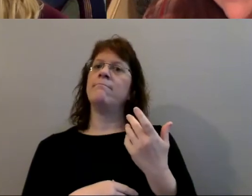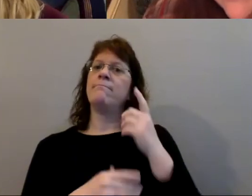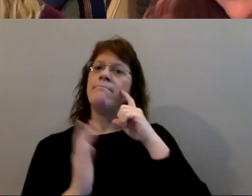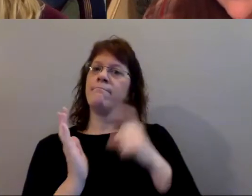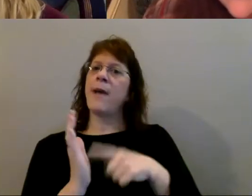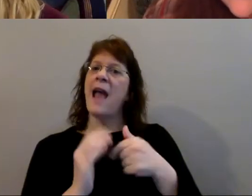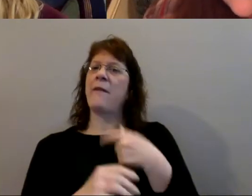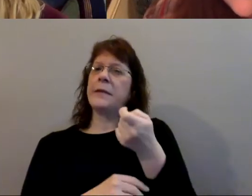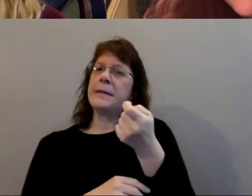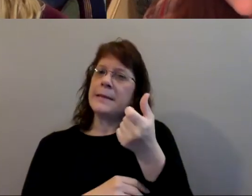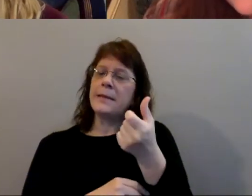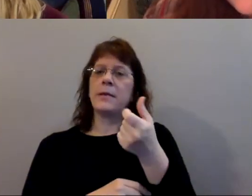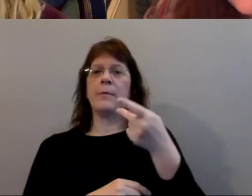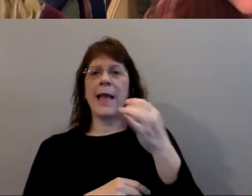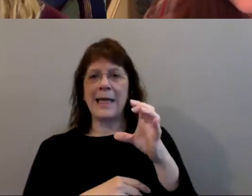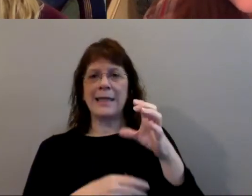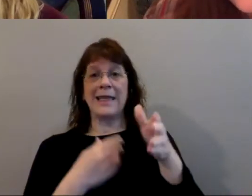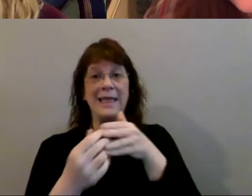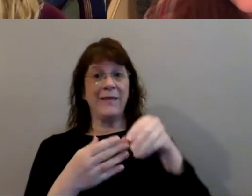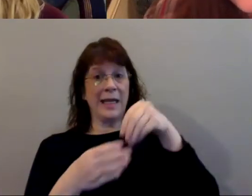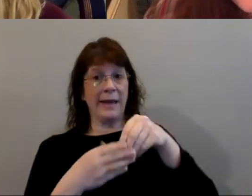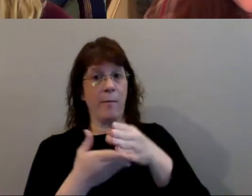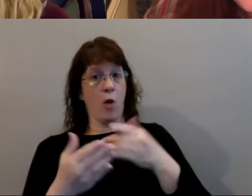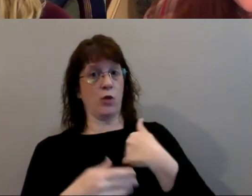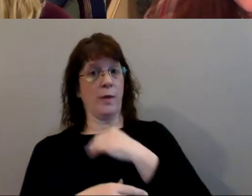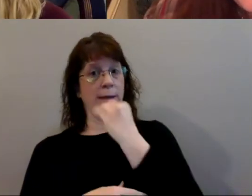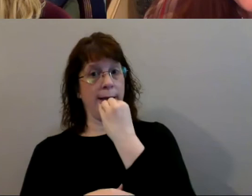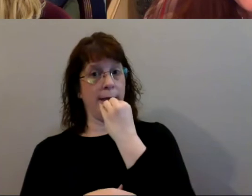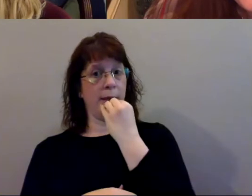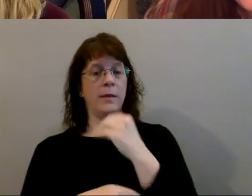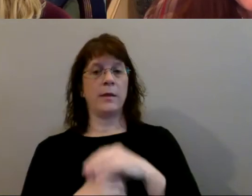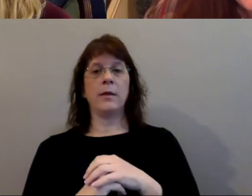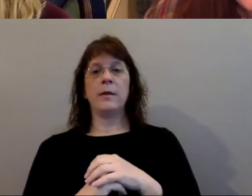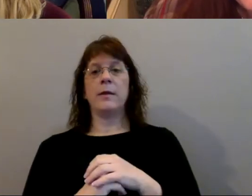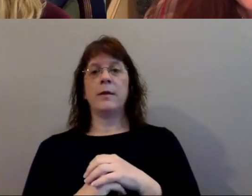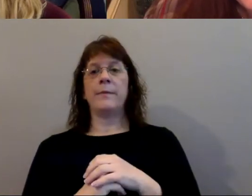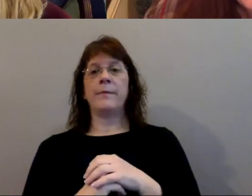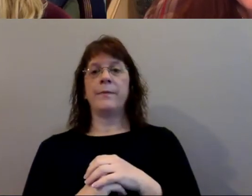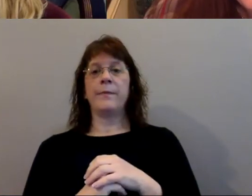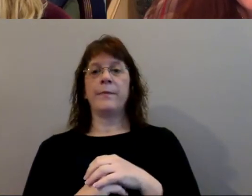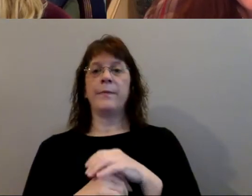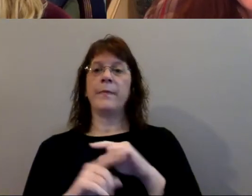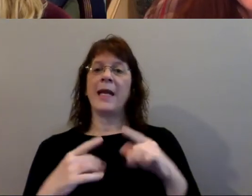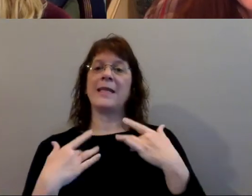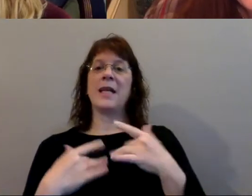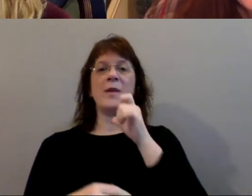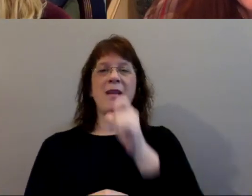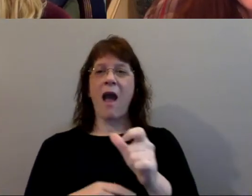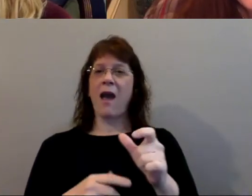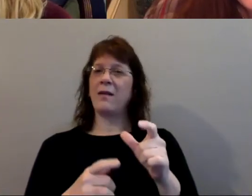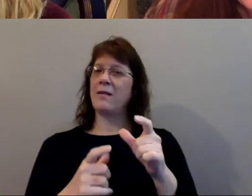amounts of plastic, even in the parts of them that we eat. But um, it's usually not